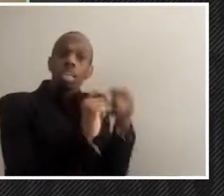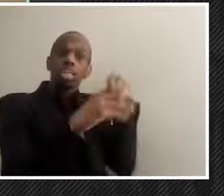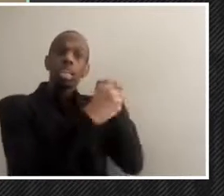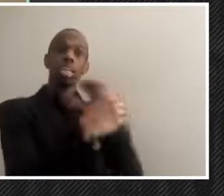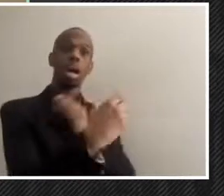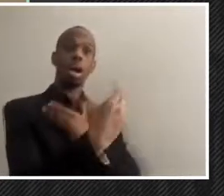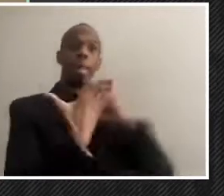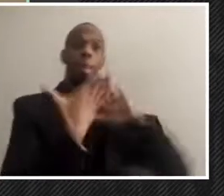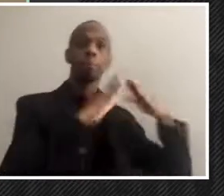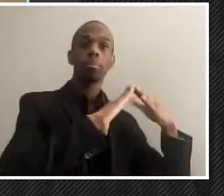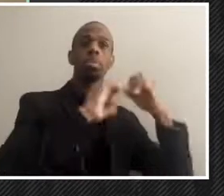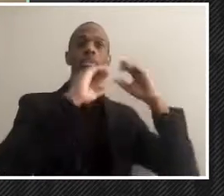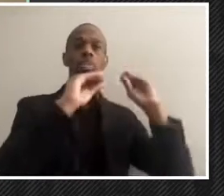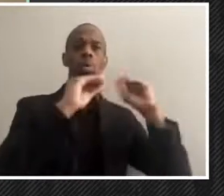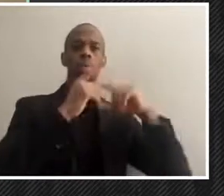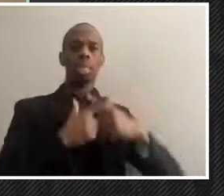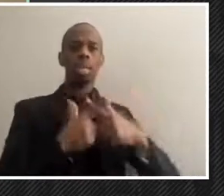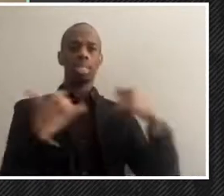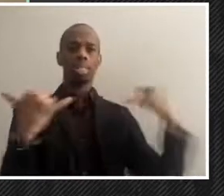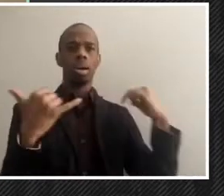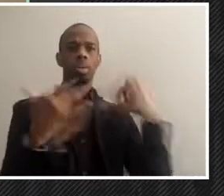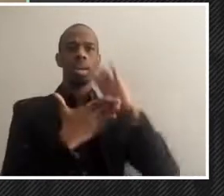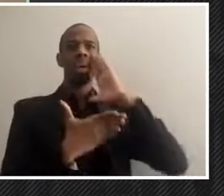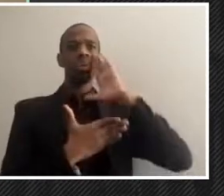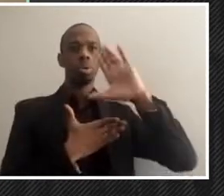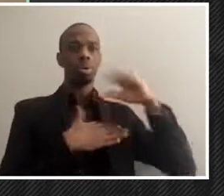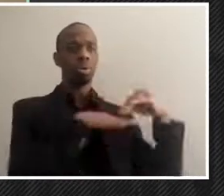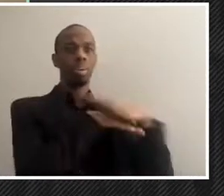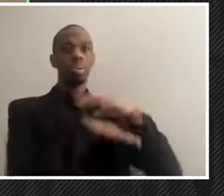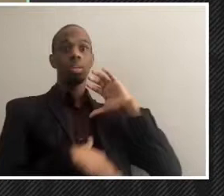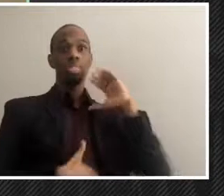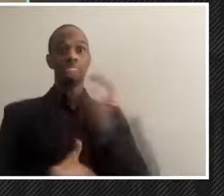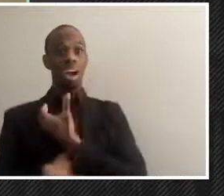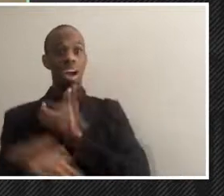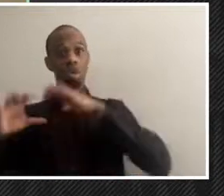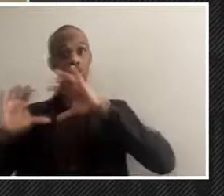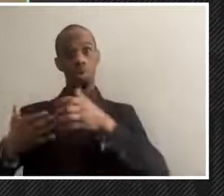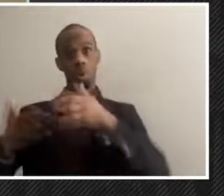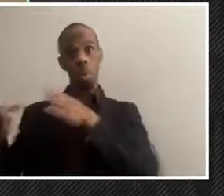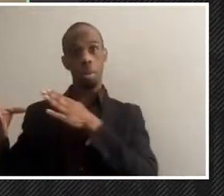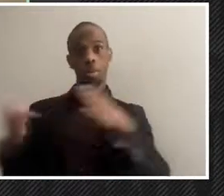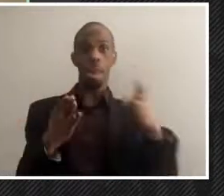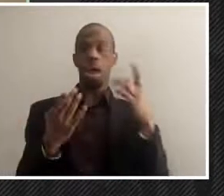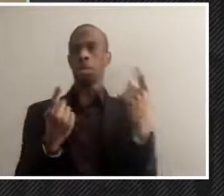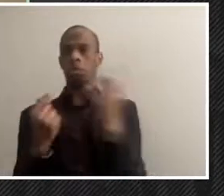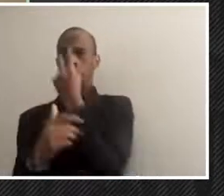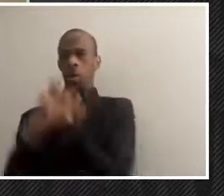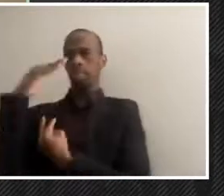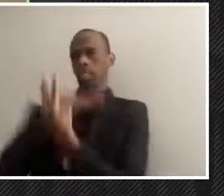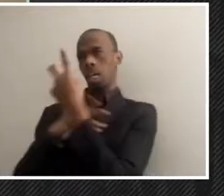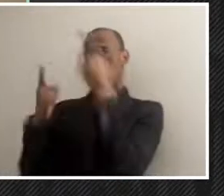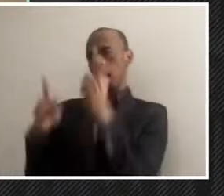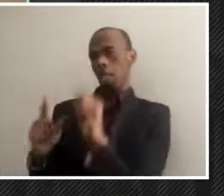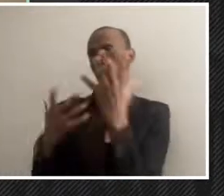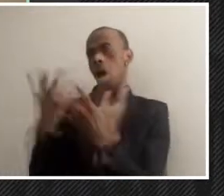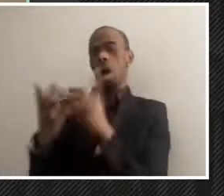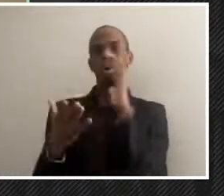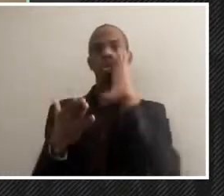only way to get through this divisiveness is with a focus on delivering the real wins for the people and the communities who got us here,